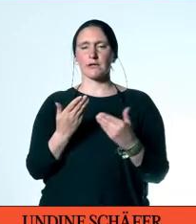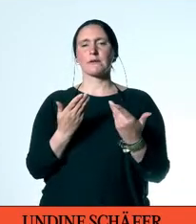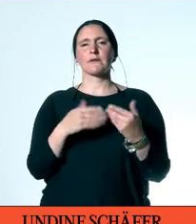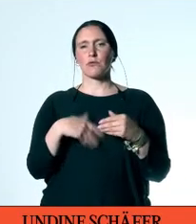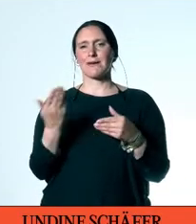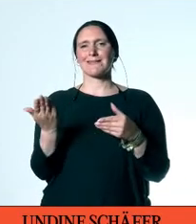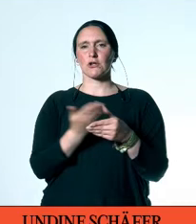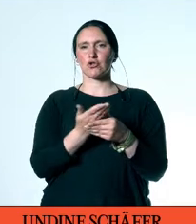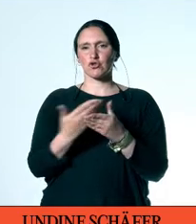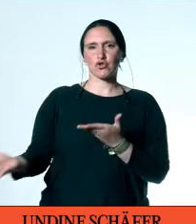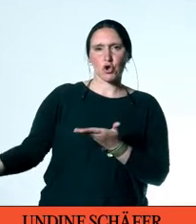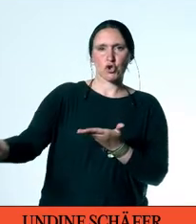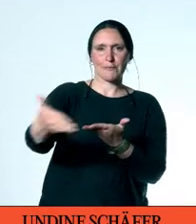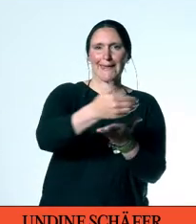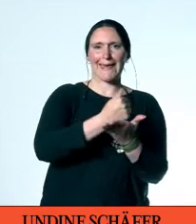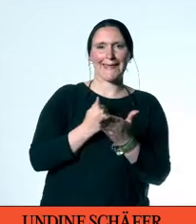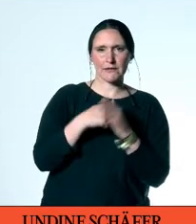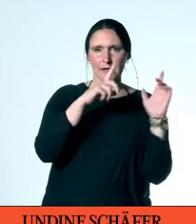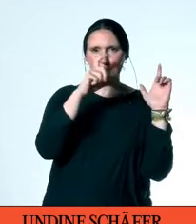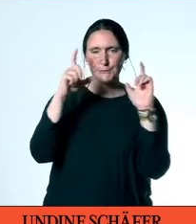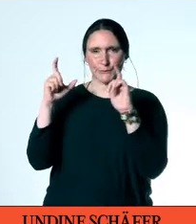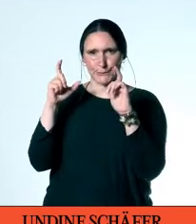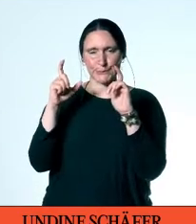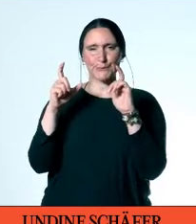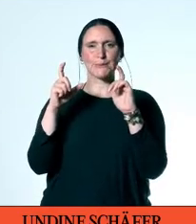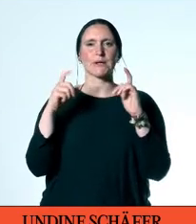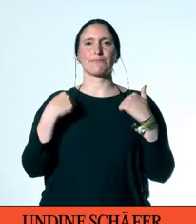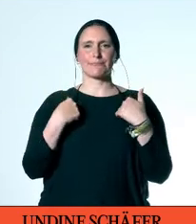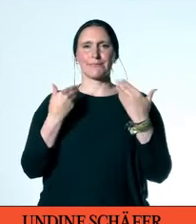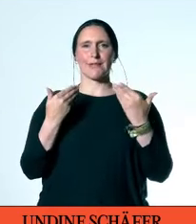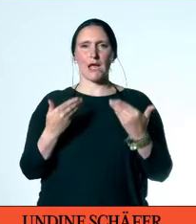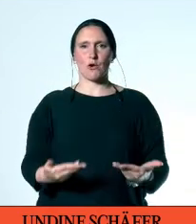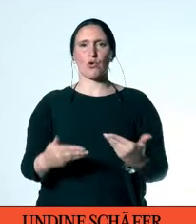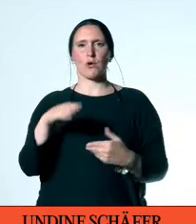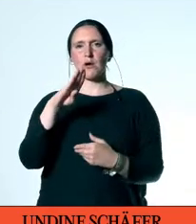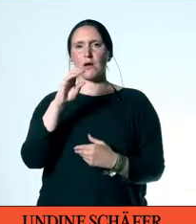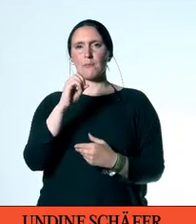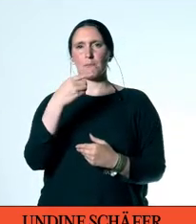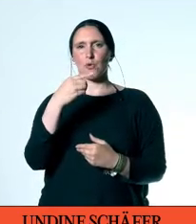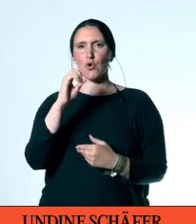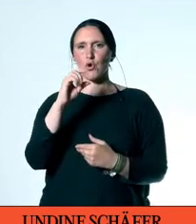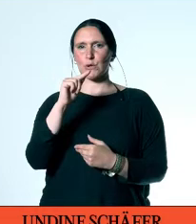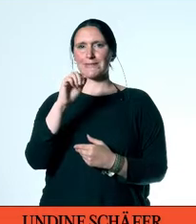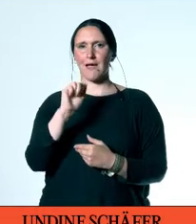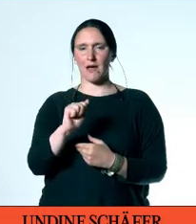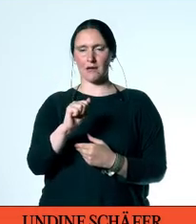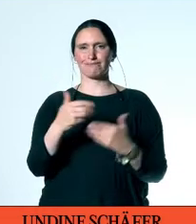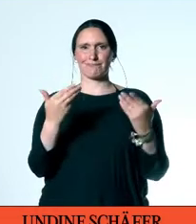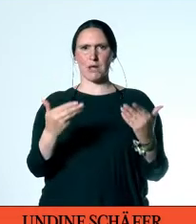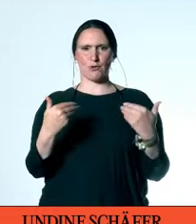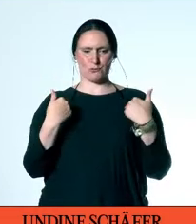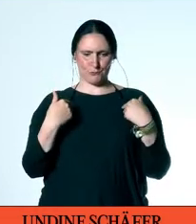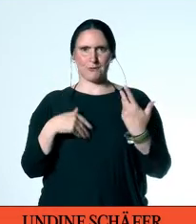photographer from Quibdó in Chocó. Right now I'm in Bogotá, which is why I'm wearing these warm clothes.